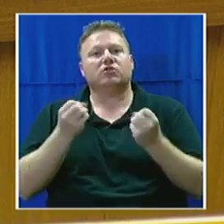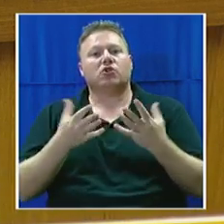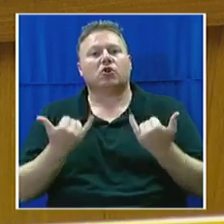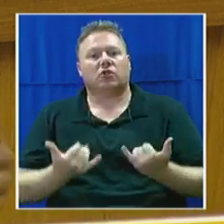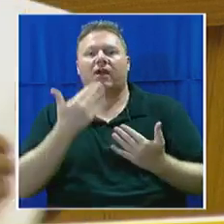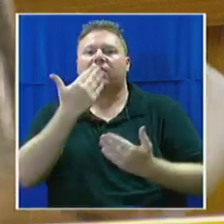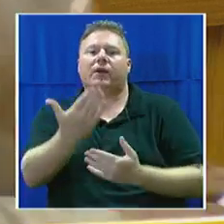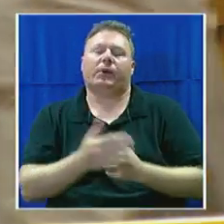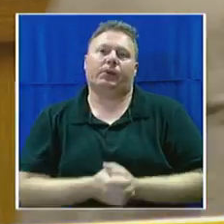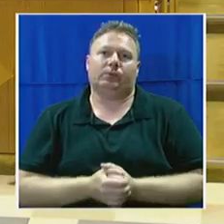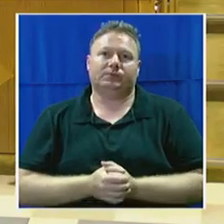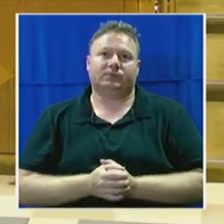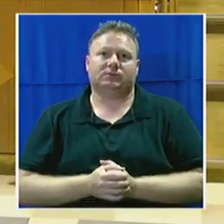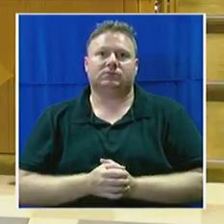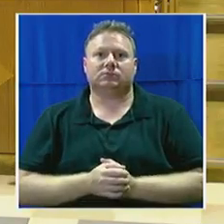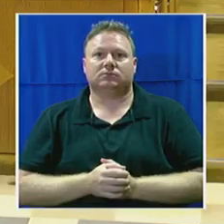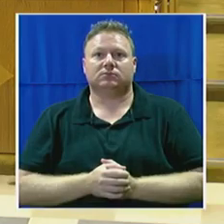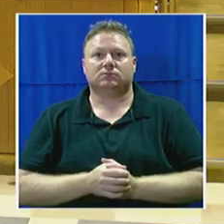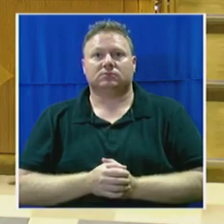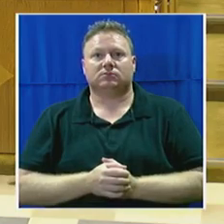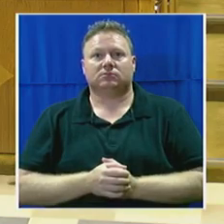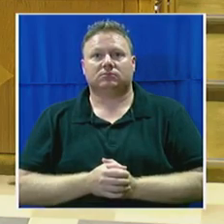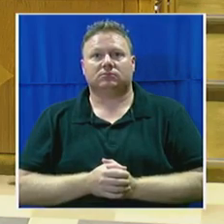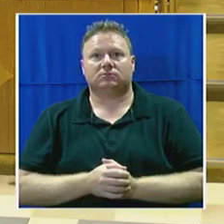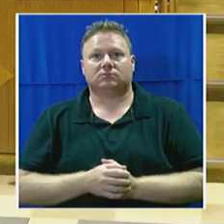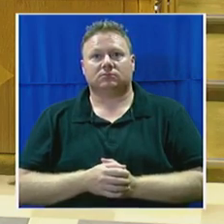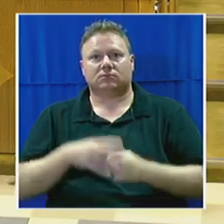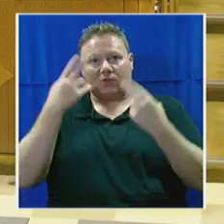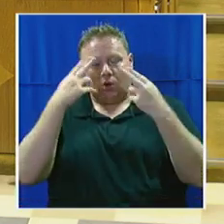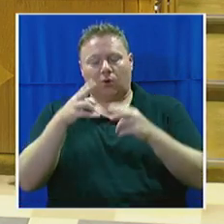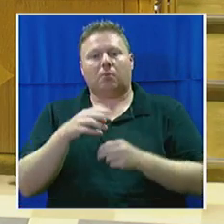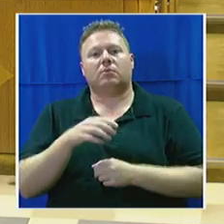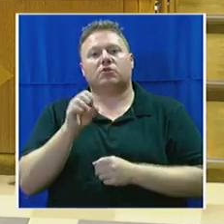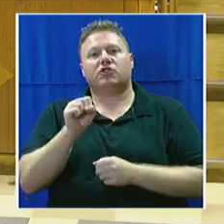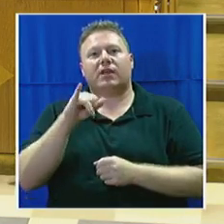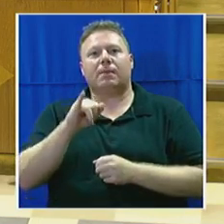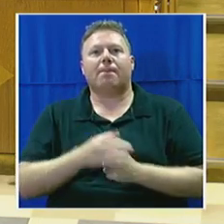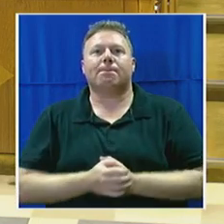you. Thank you. Honorable Sheikh Imam.